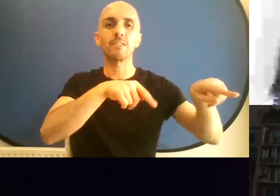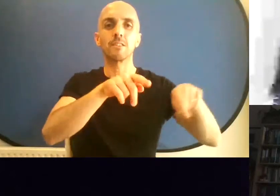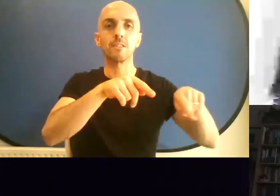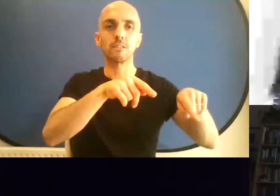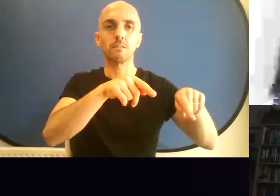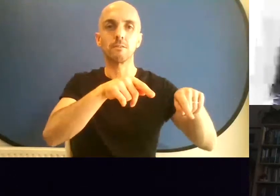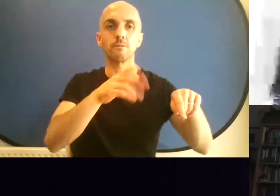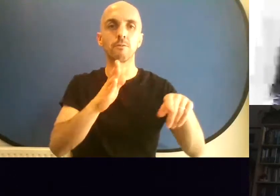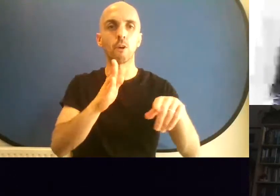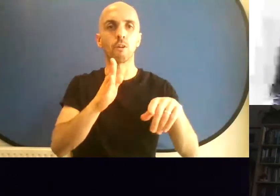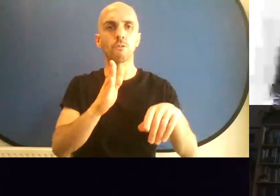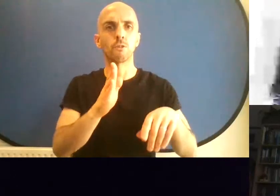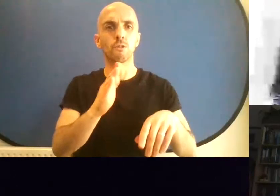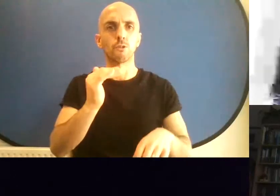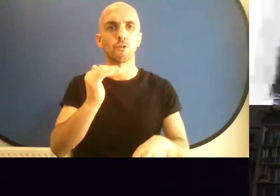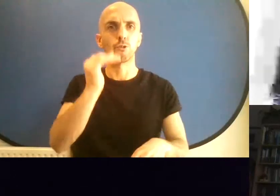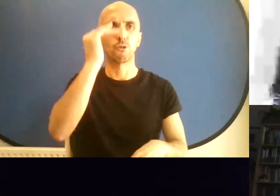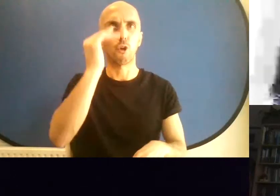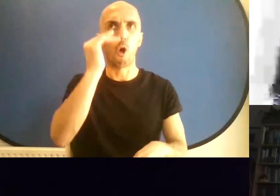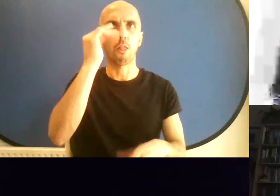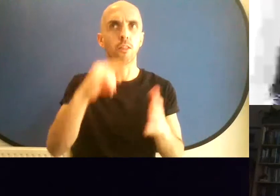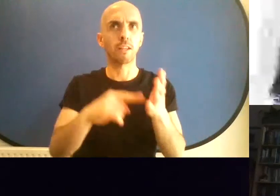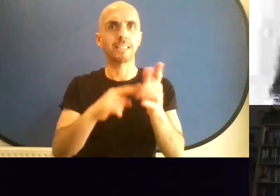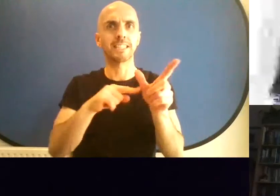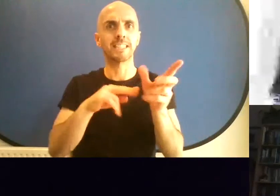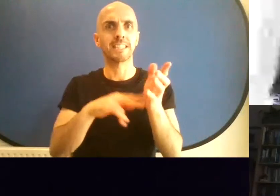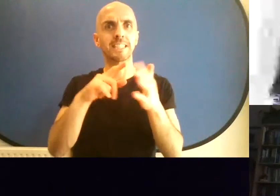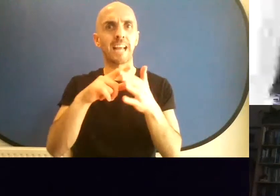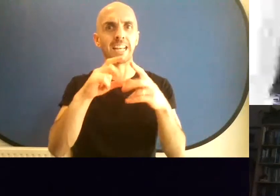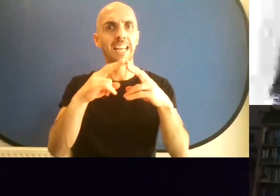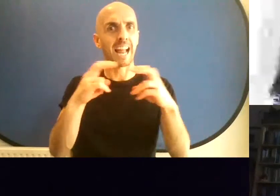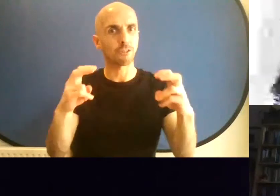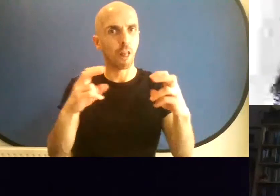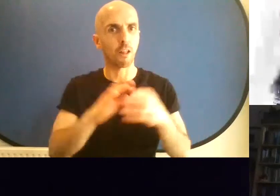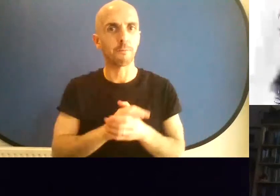Council. Can people hear me? Yeah, okay.